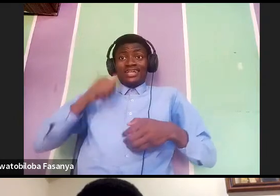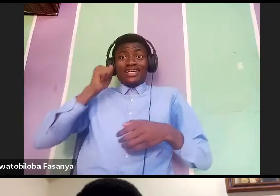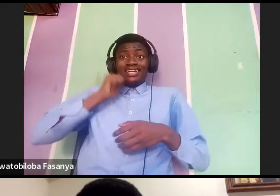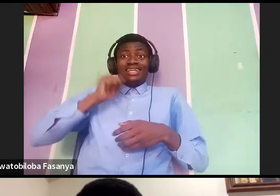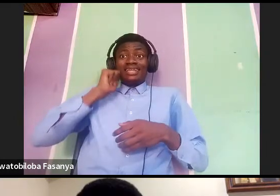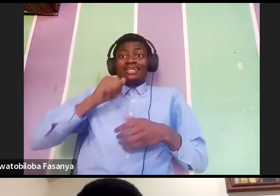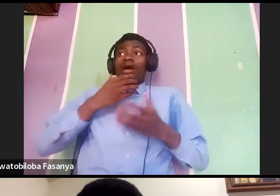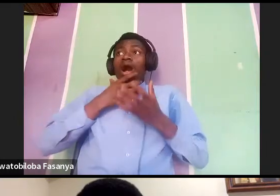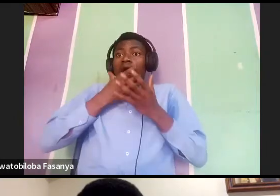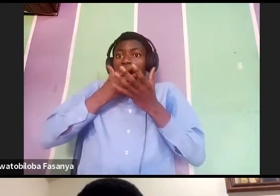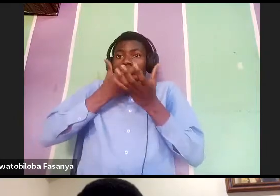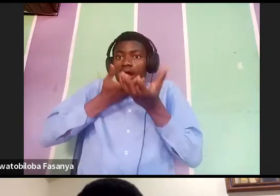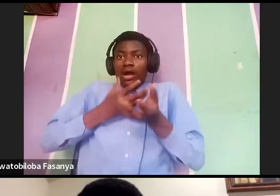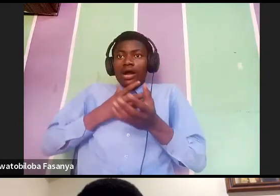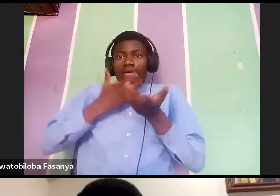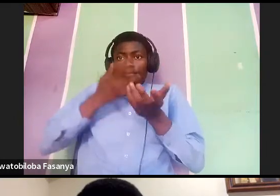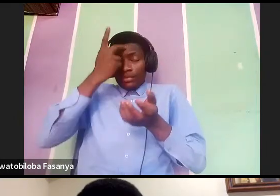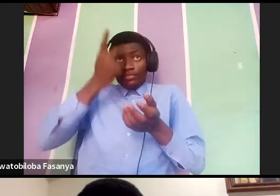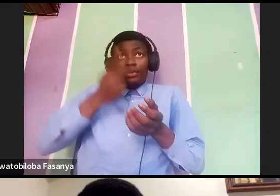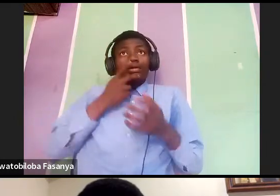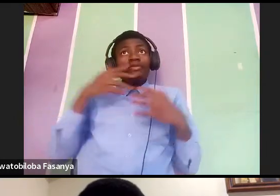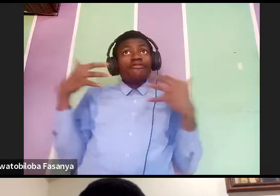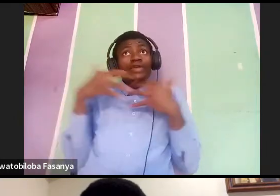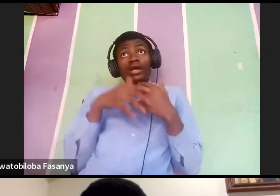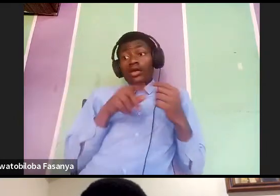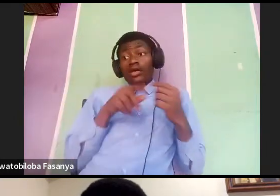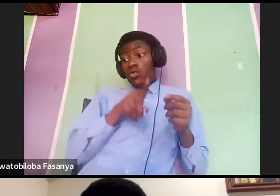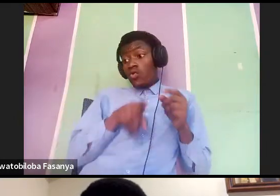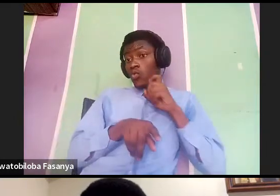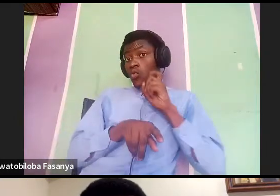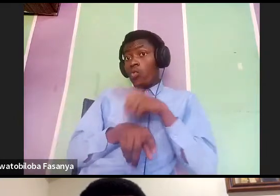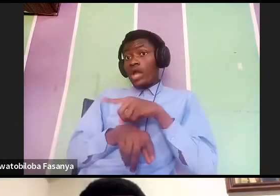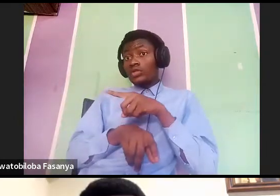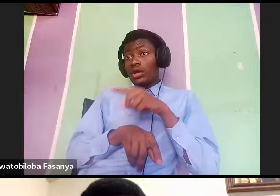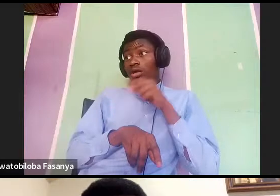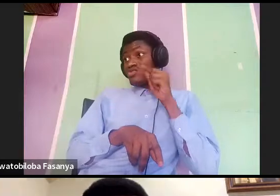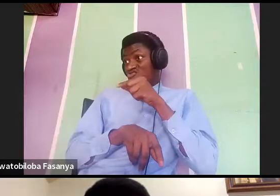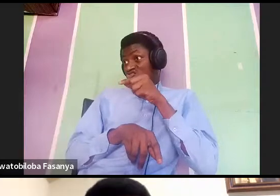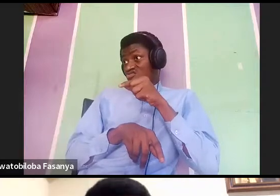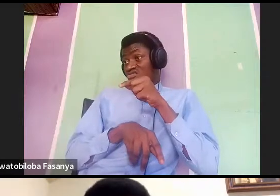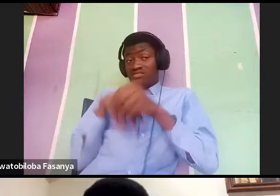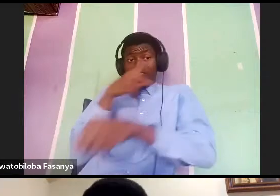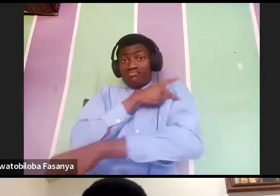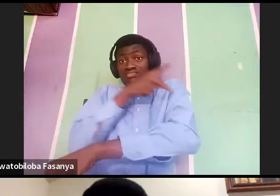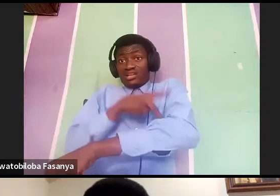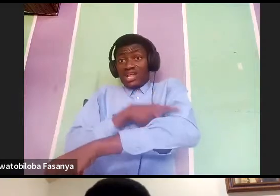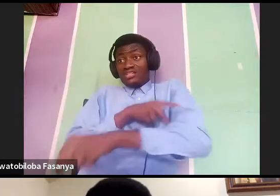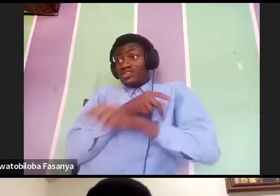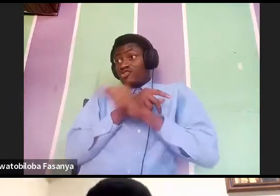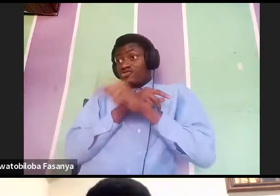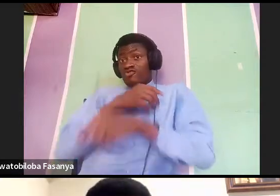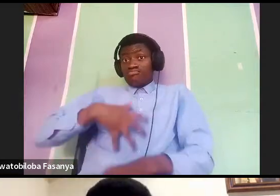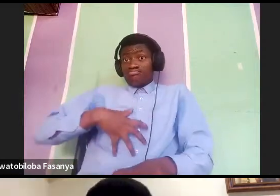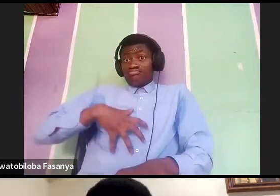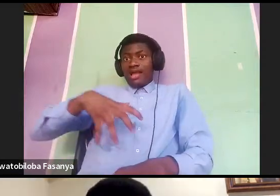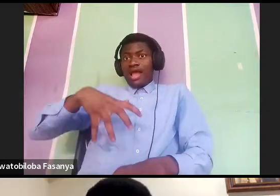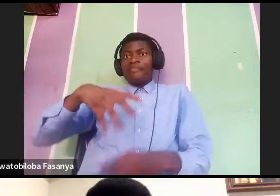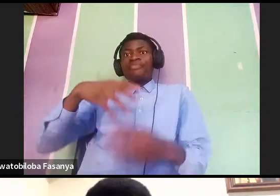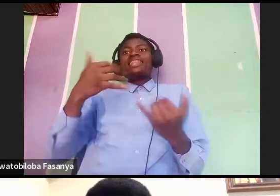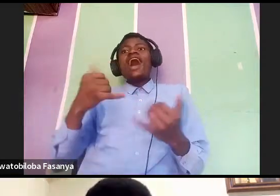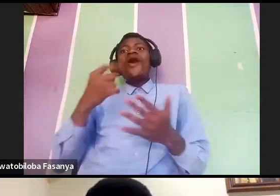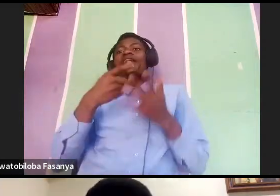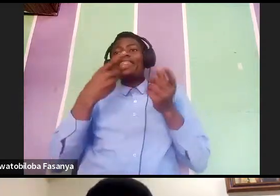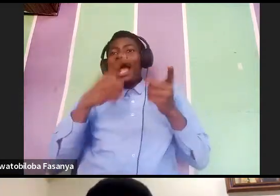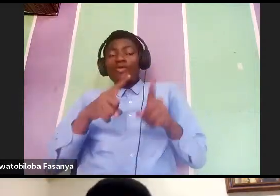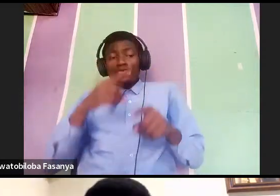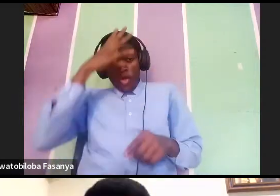just pregnancy that causes vomiting. Okay, so what happens in a boy that is vomiting excessively? So what could be done if a